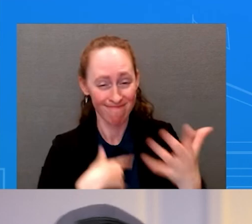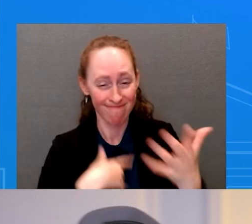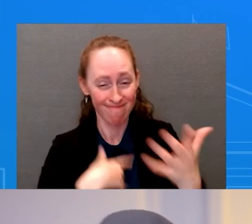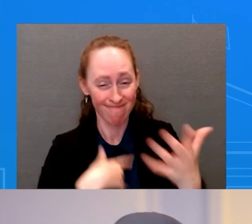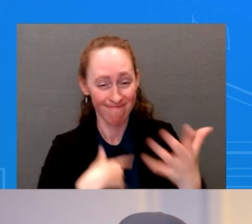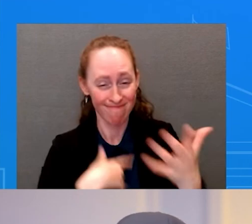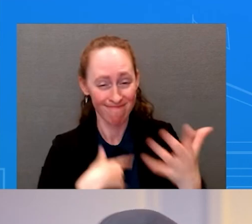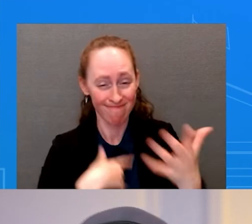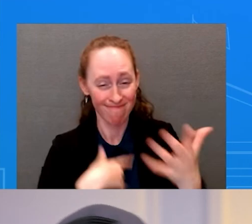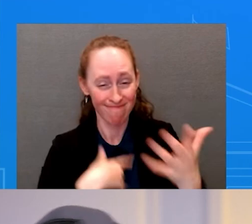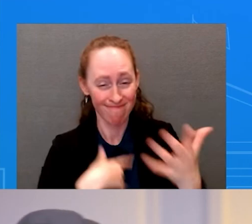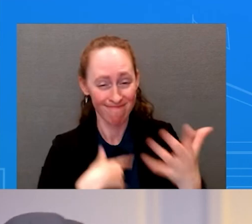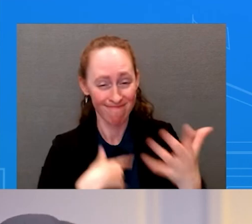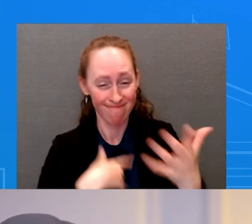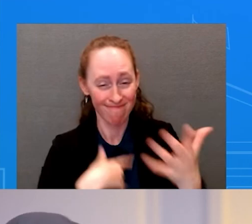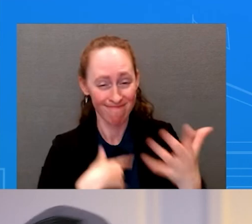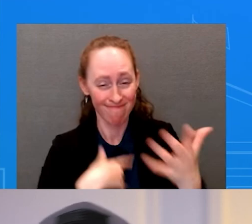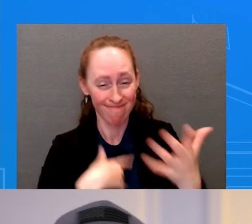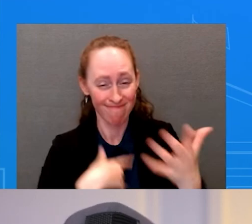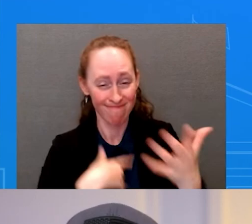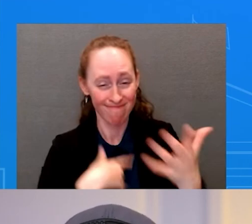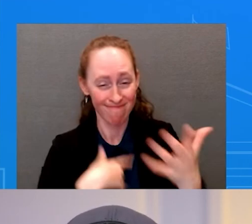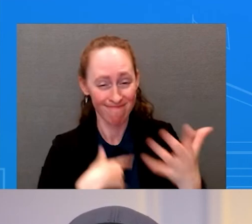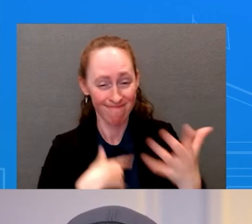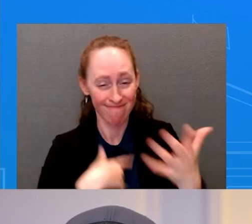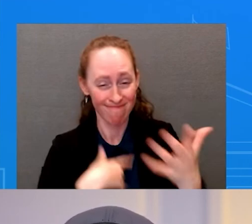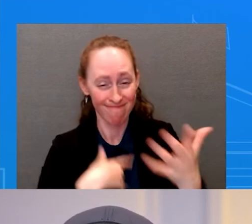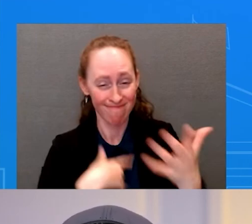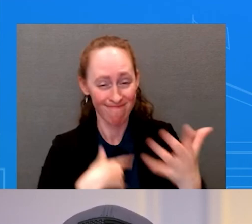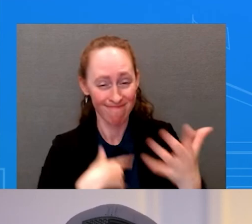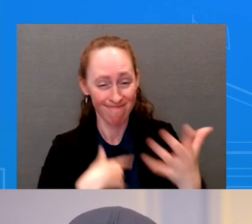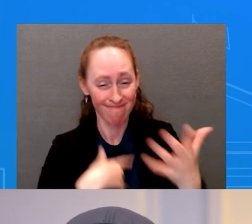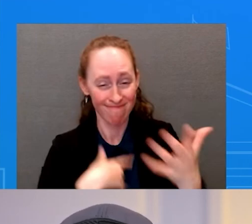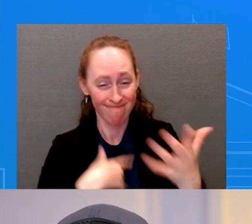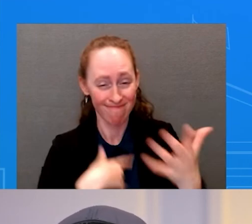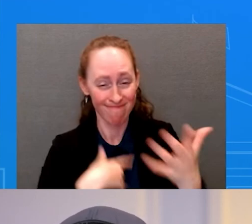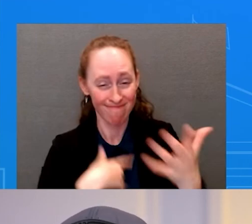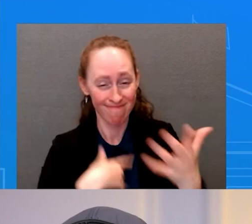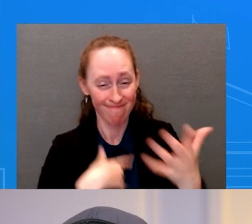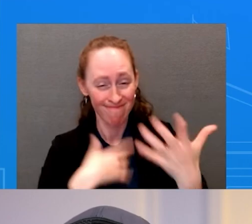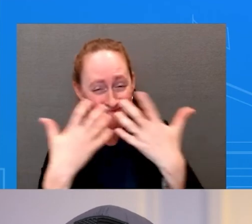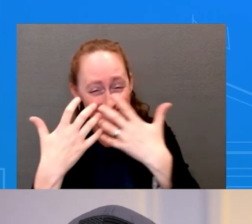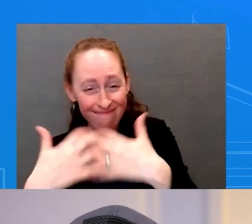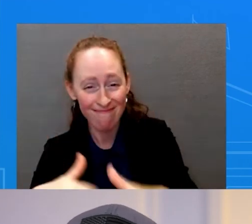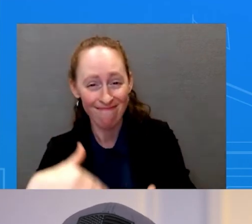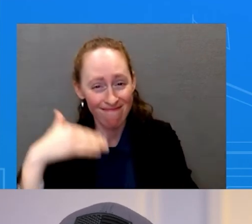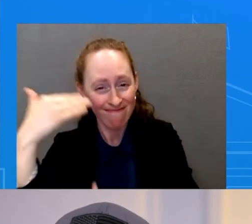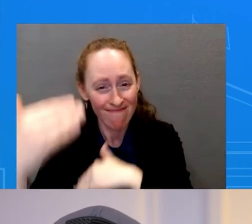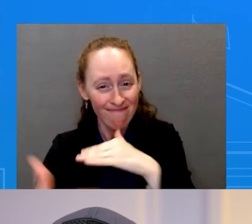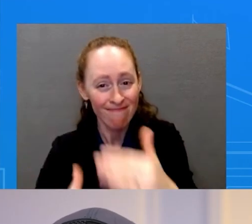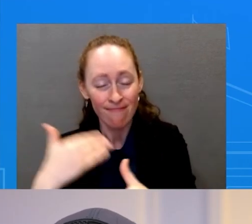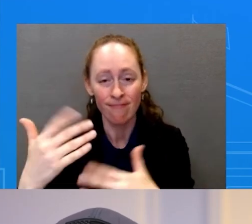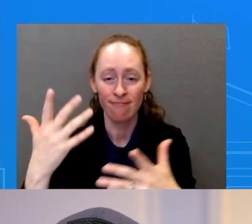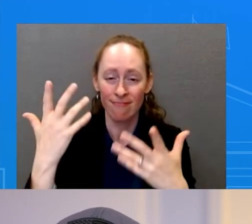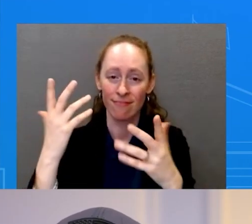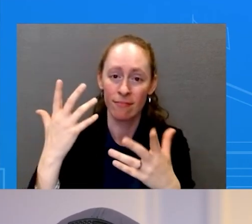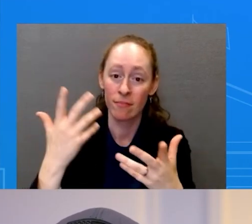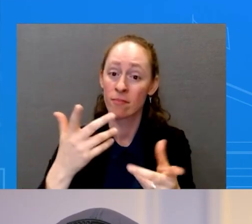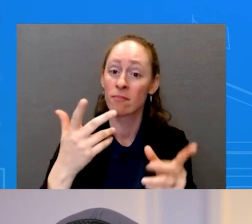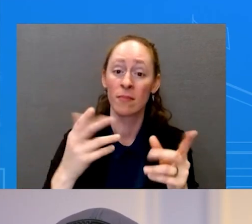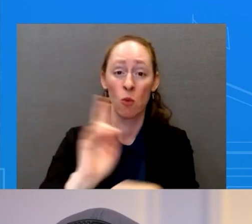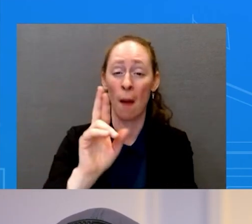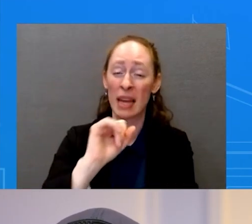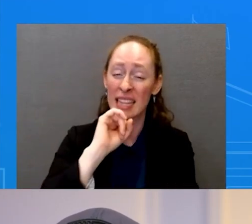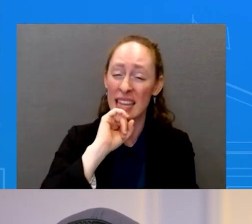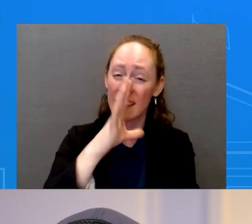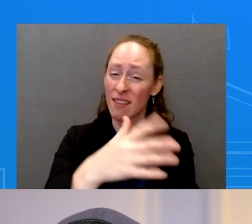not worry about China, Taiwan, not worry about Russia, Ukraine. They're just going to blame Republicans for everything because the midterms are coming up. Have the president's economic advisors